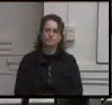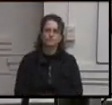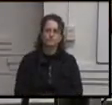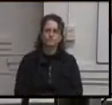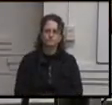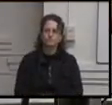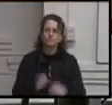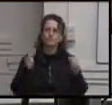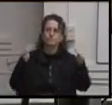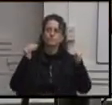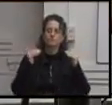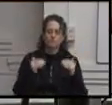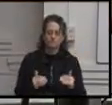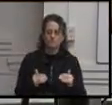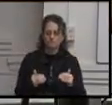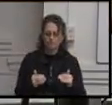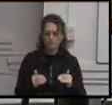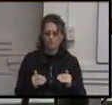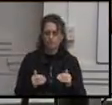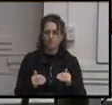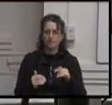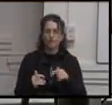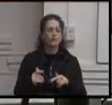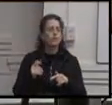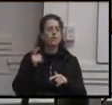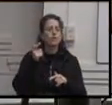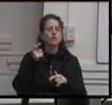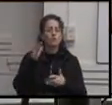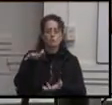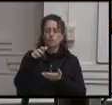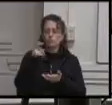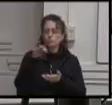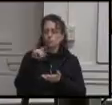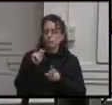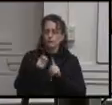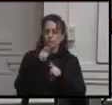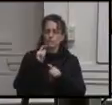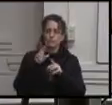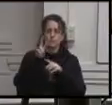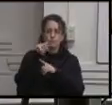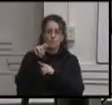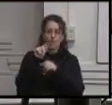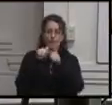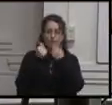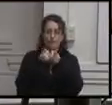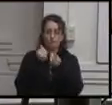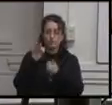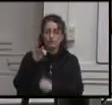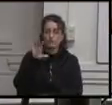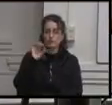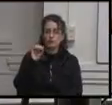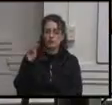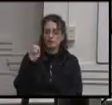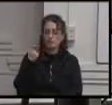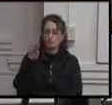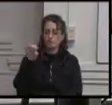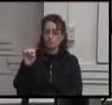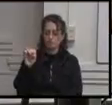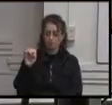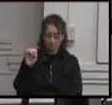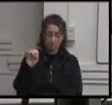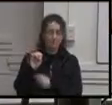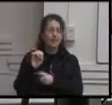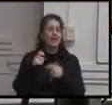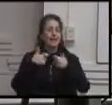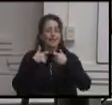to get installed through a grant from the Vermont Agency of Commerce, 2 electric vehicle chargers in the